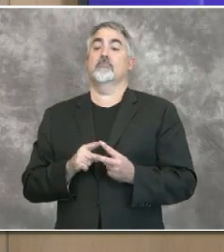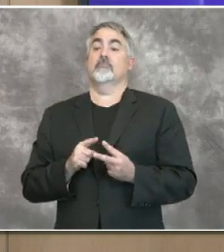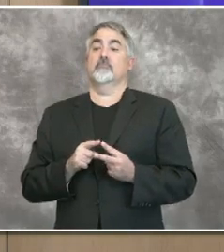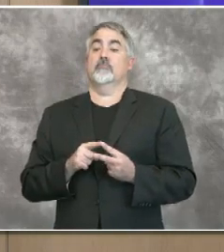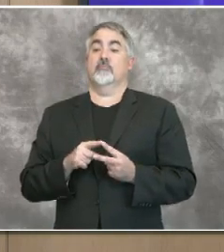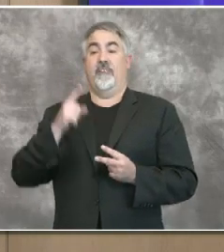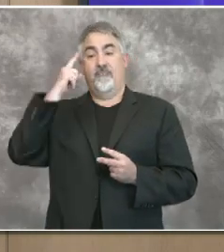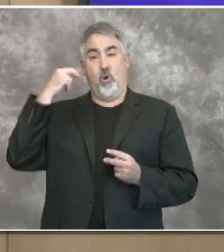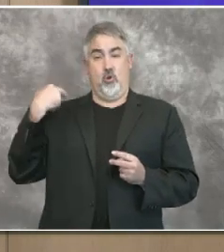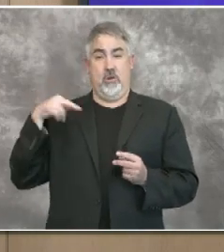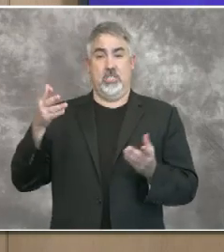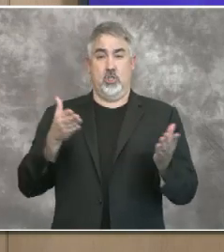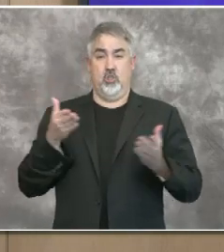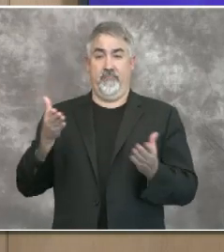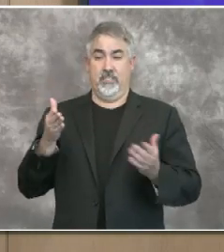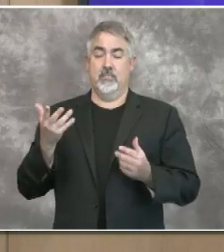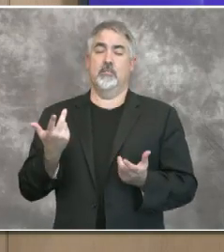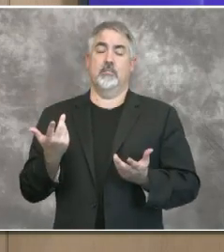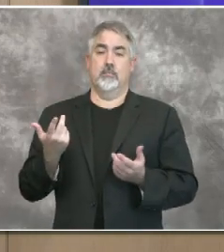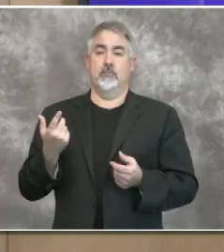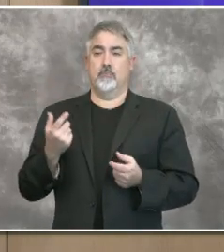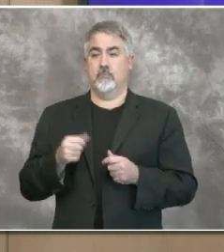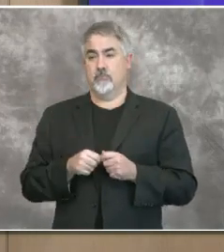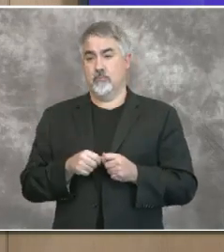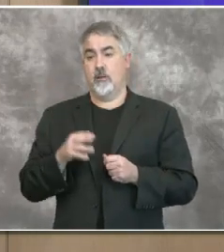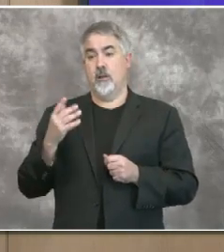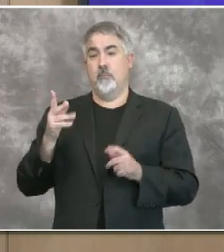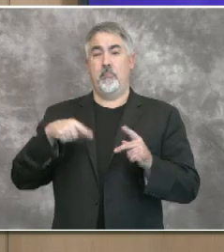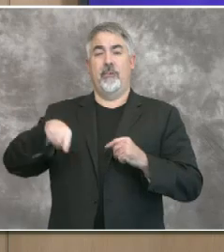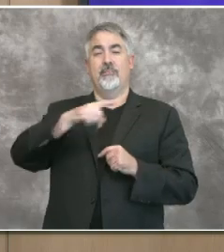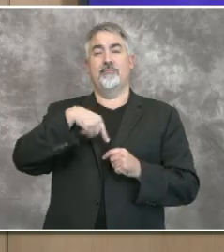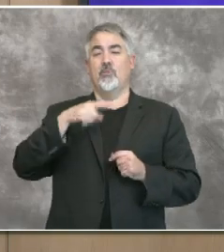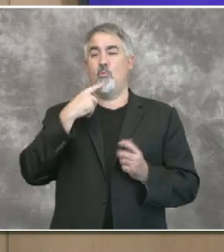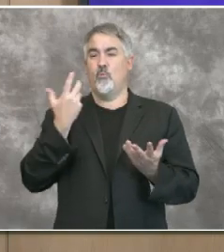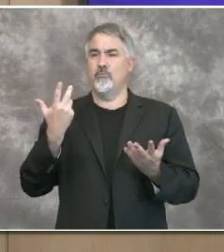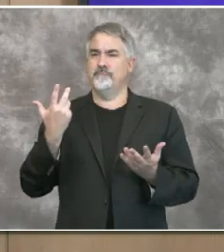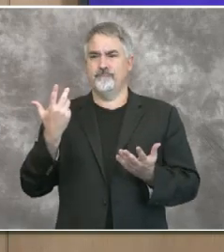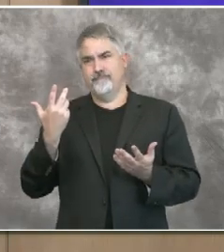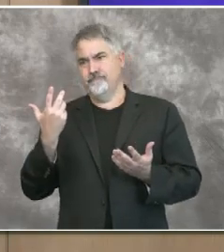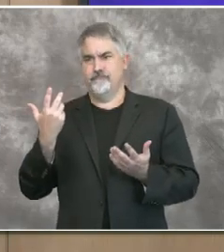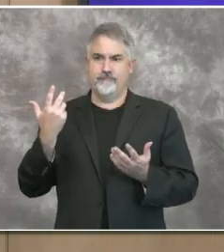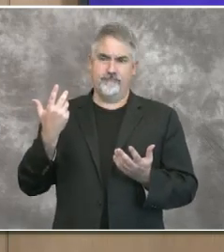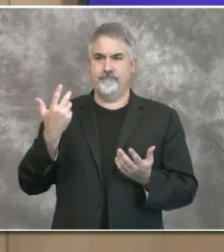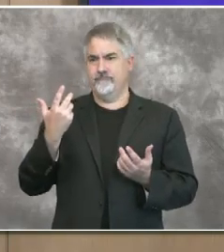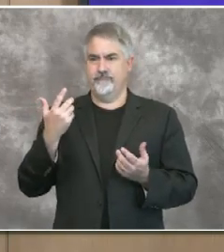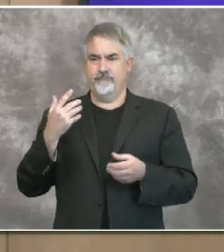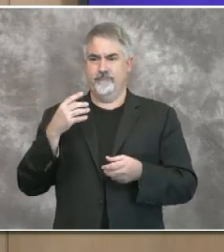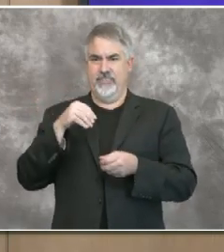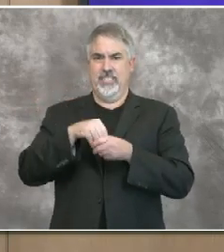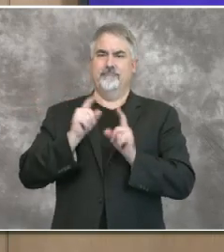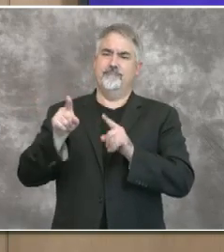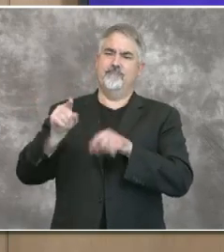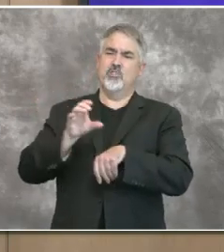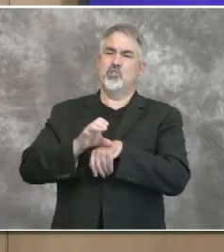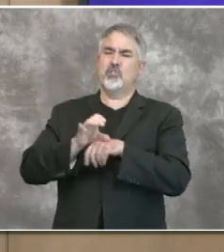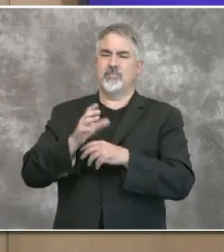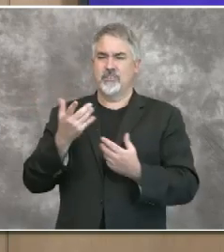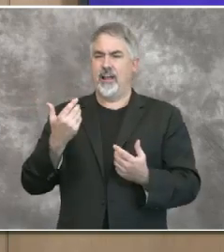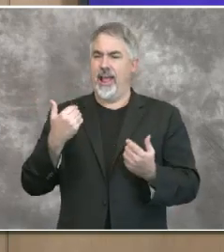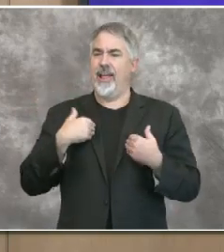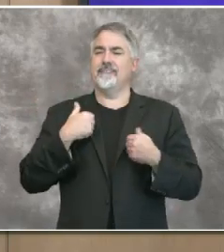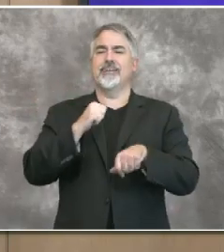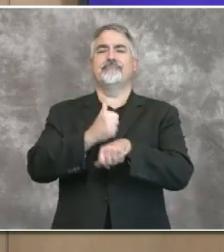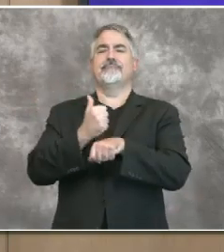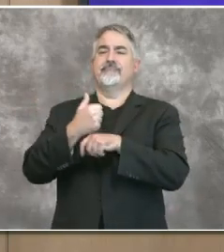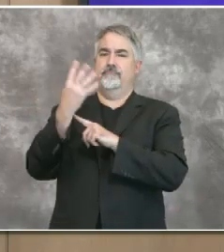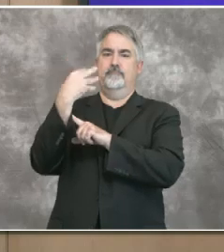The individuals at a church who might be preparing a live broadcast of that are allowable, but there are no